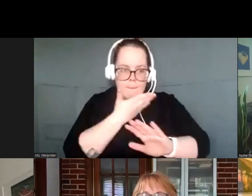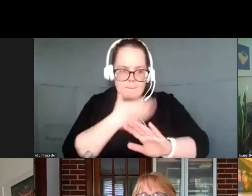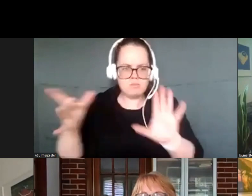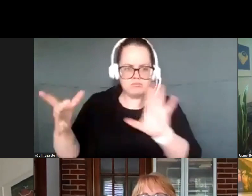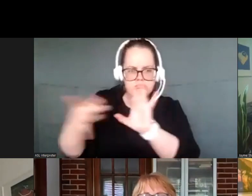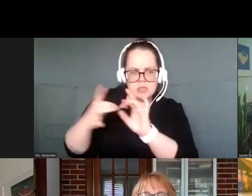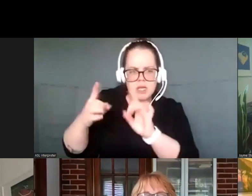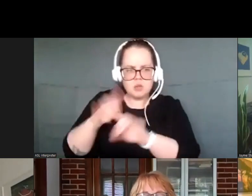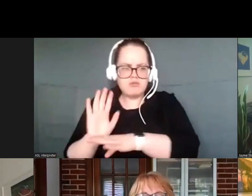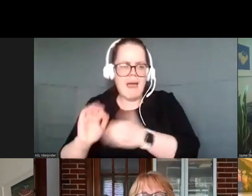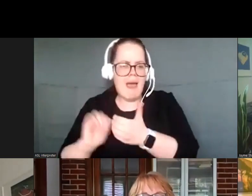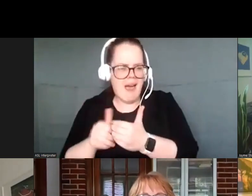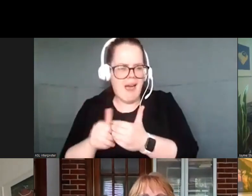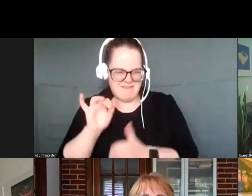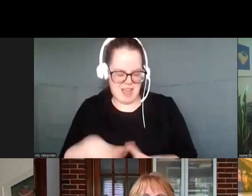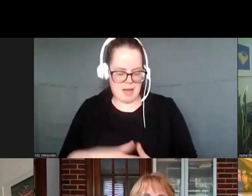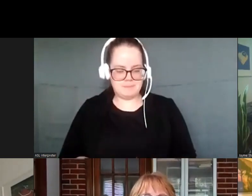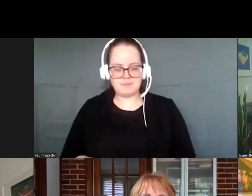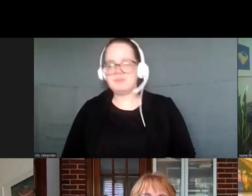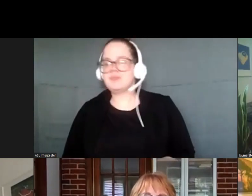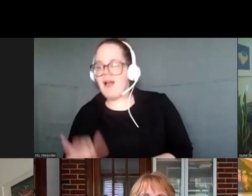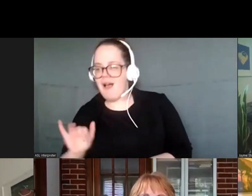Got it. Thank you, Jayme.